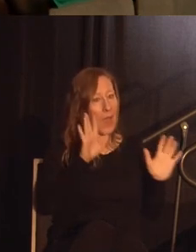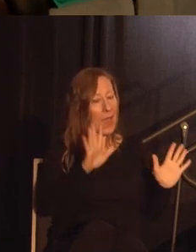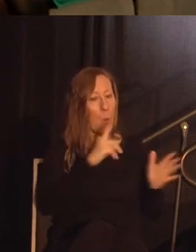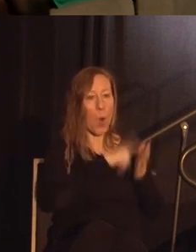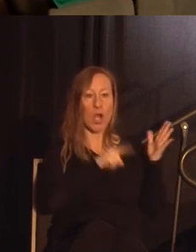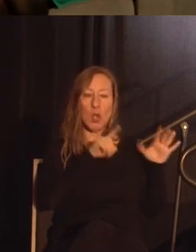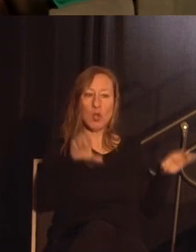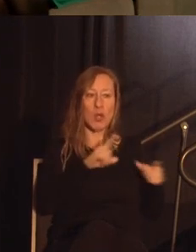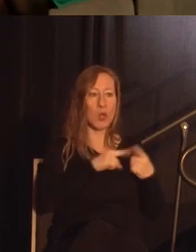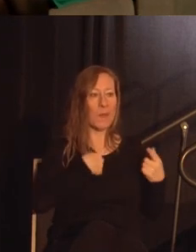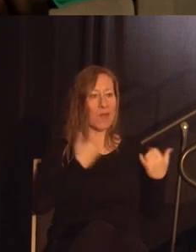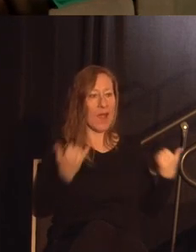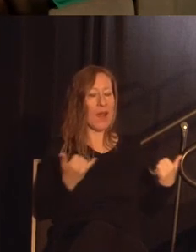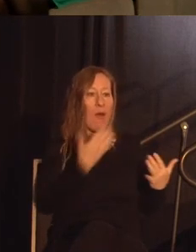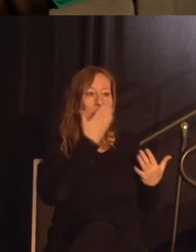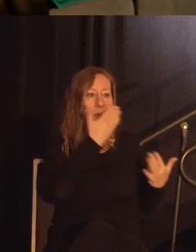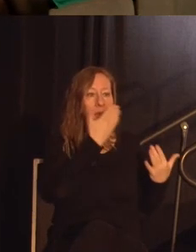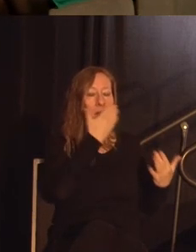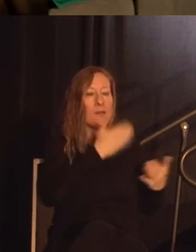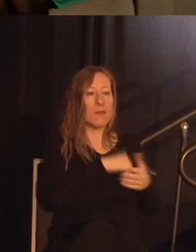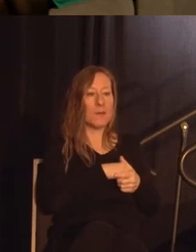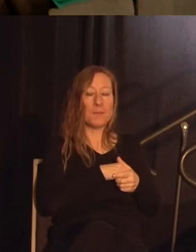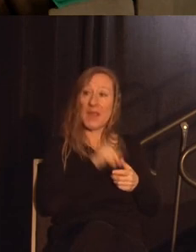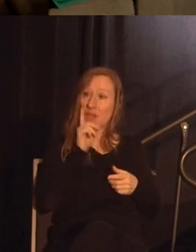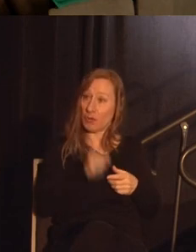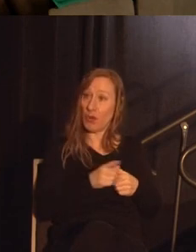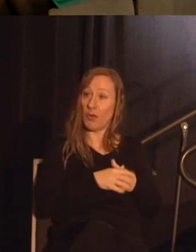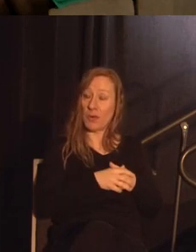Okay, thank you. You're welcome. Wow. It's true. I mean it.